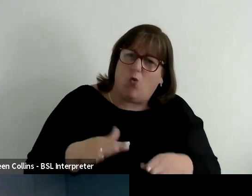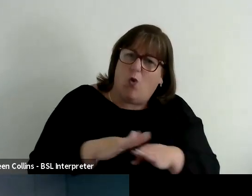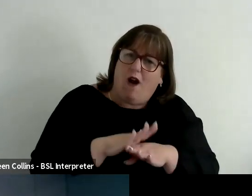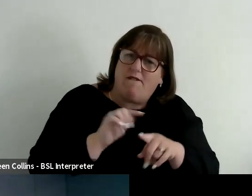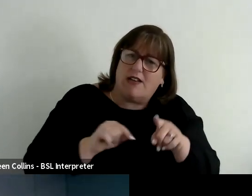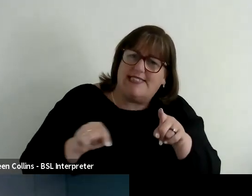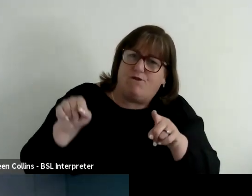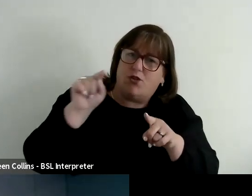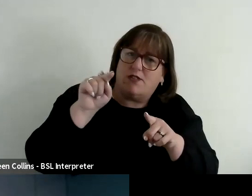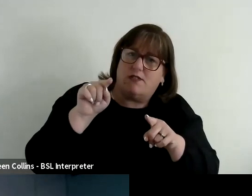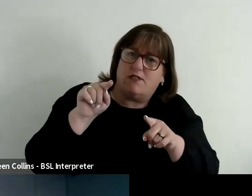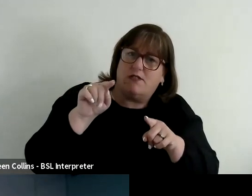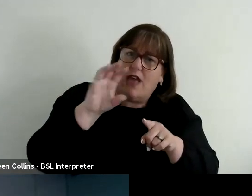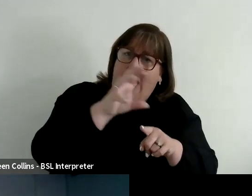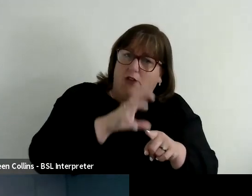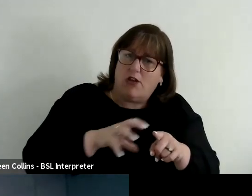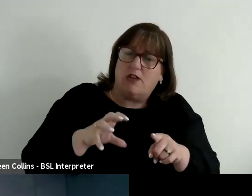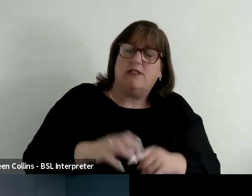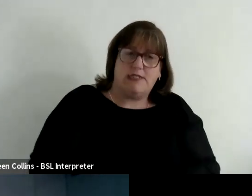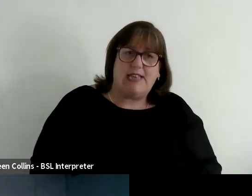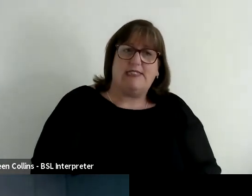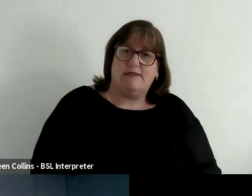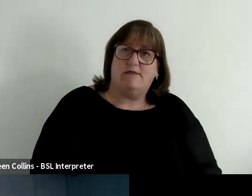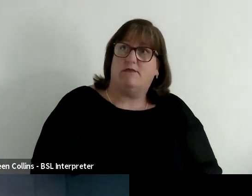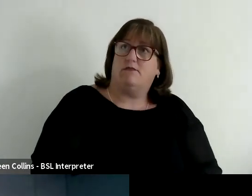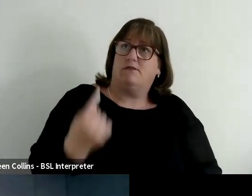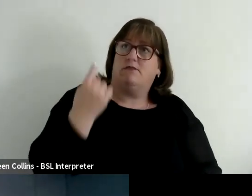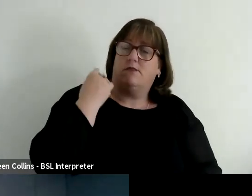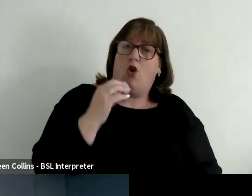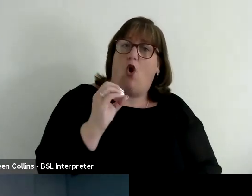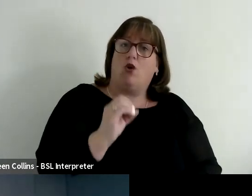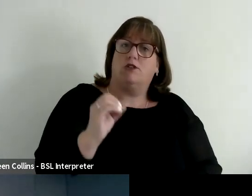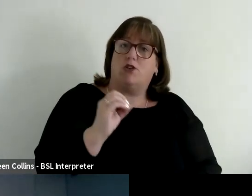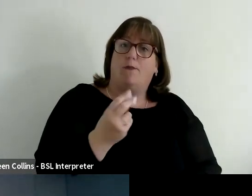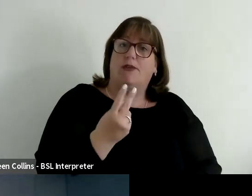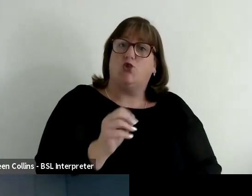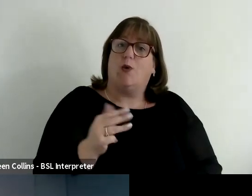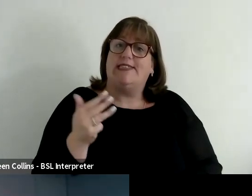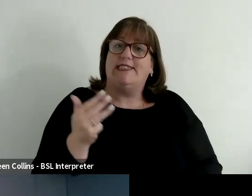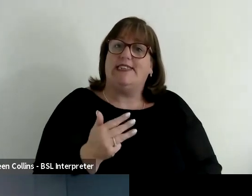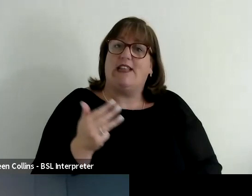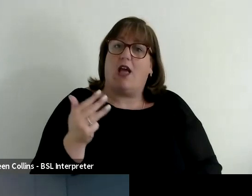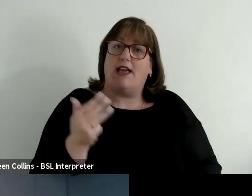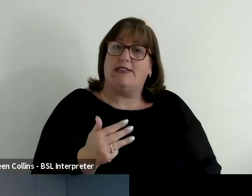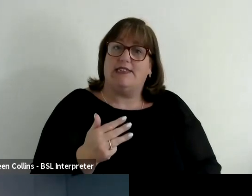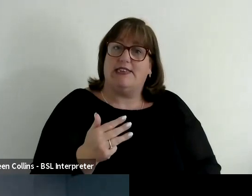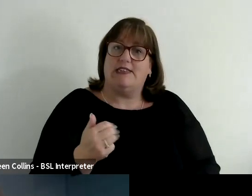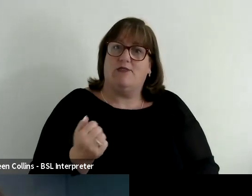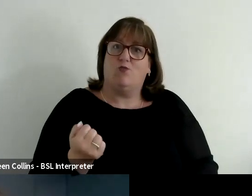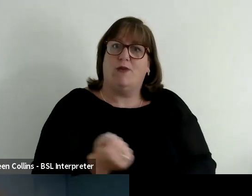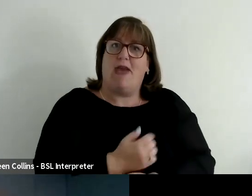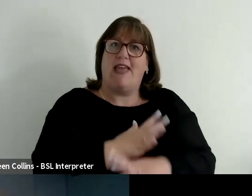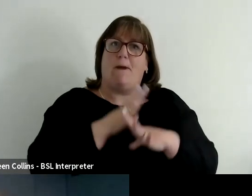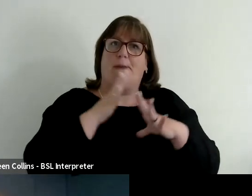We had, so in October 2019, we made the biggest change in Channel